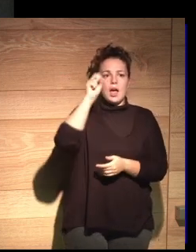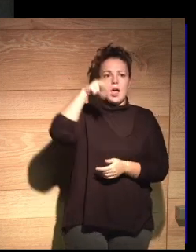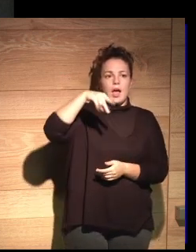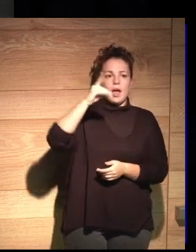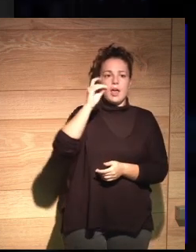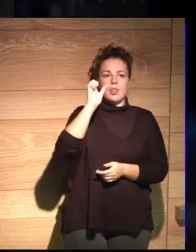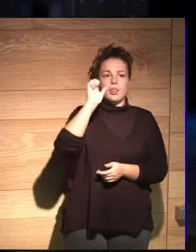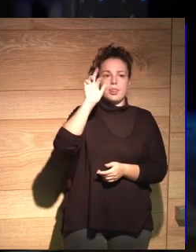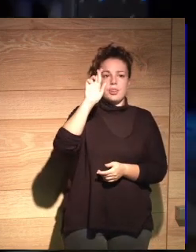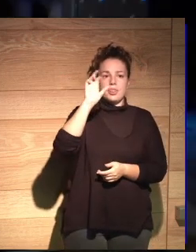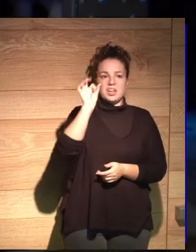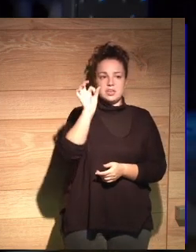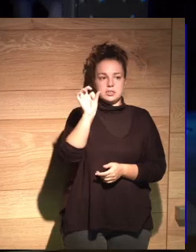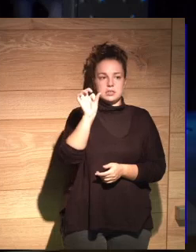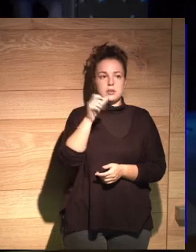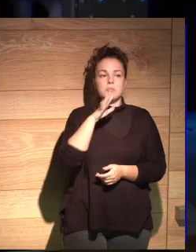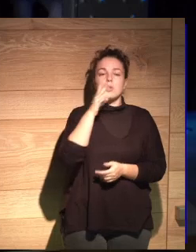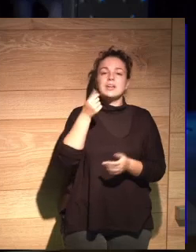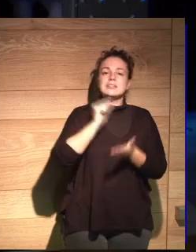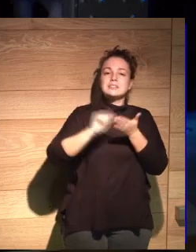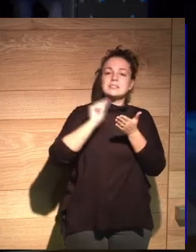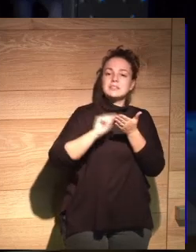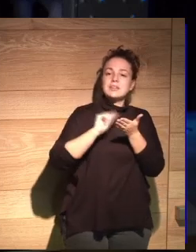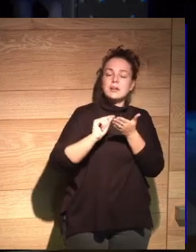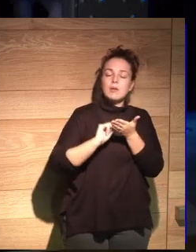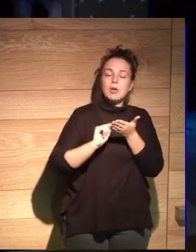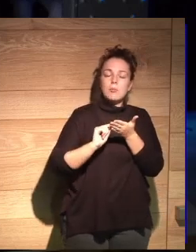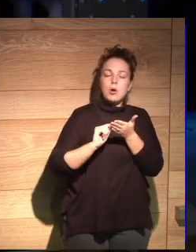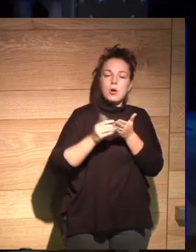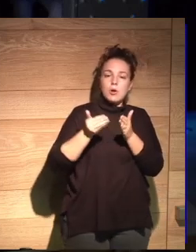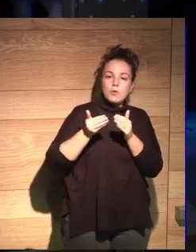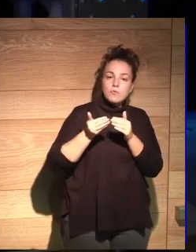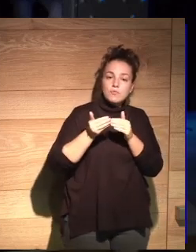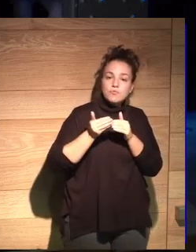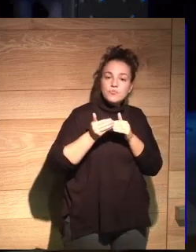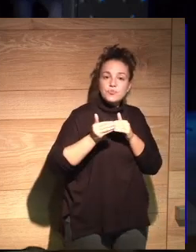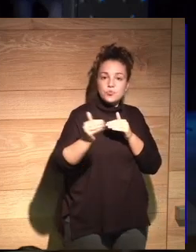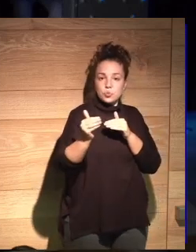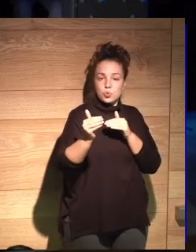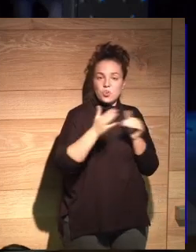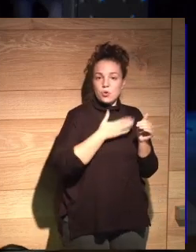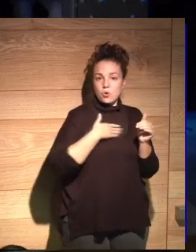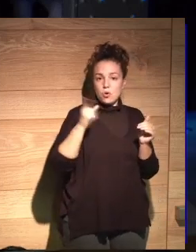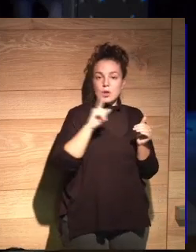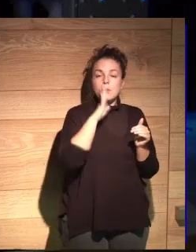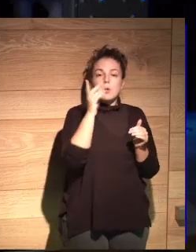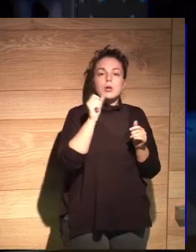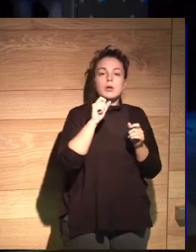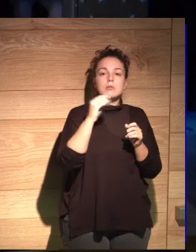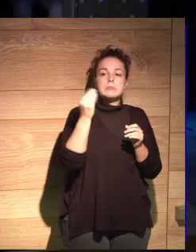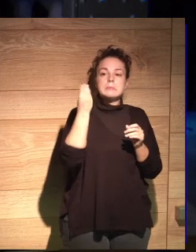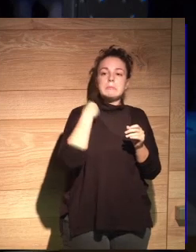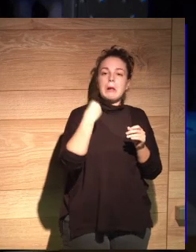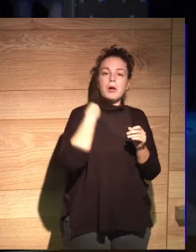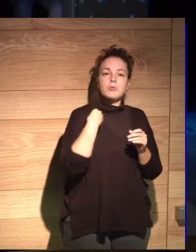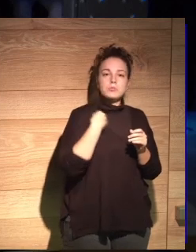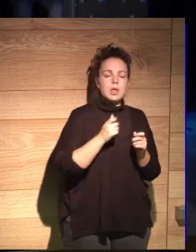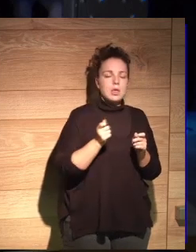dystopy. That is a society in the future that is not the one we want. One of the questions